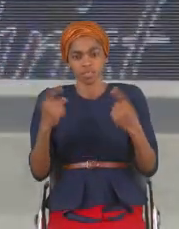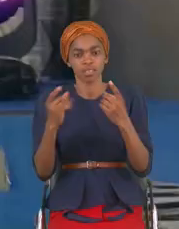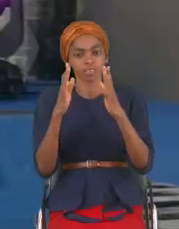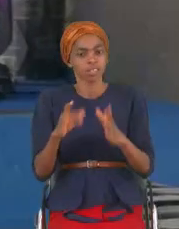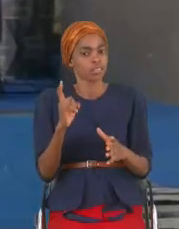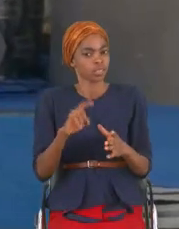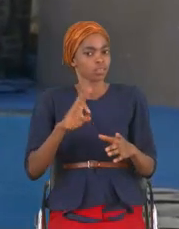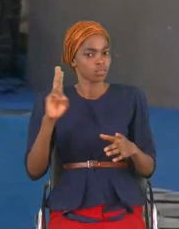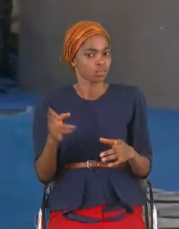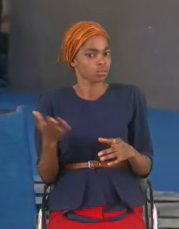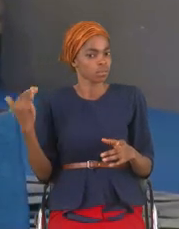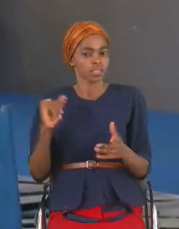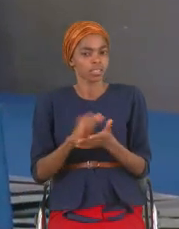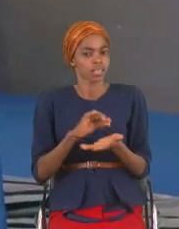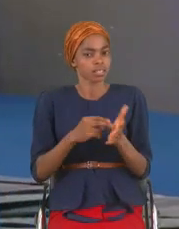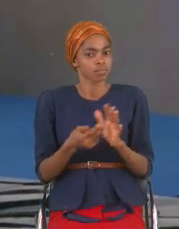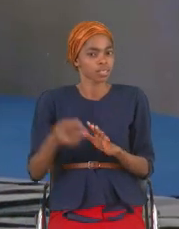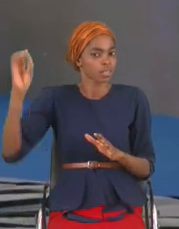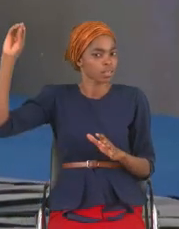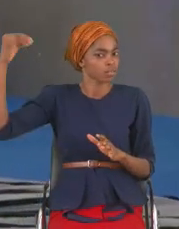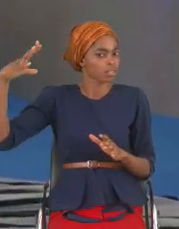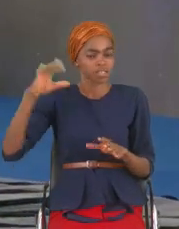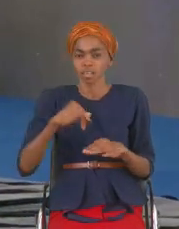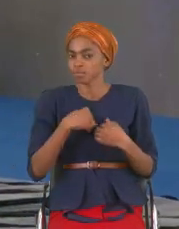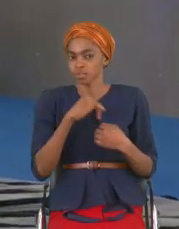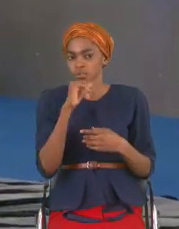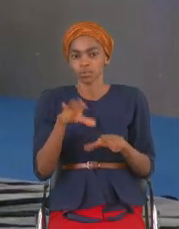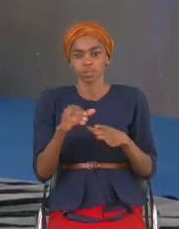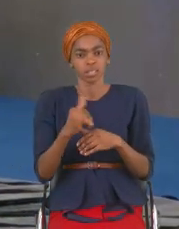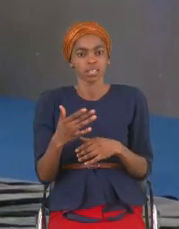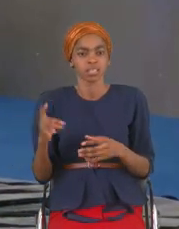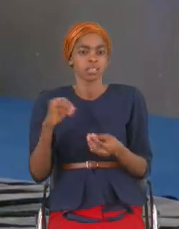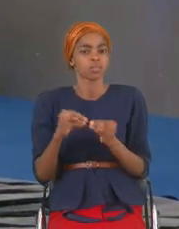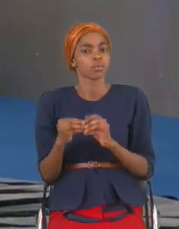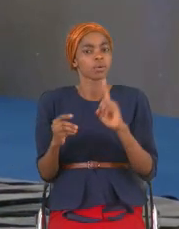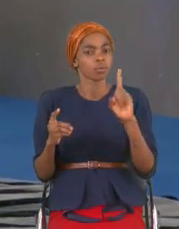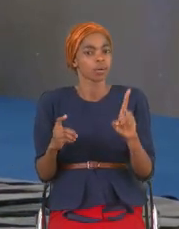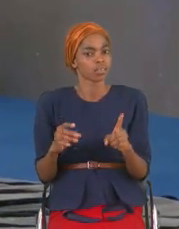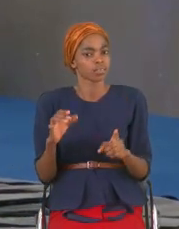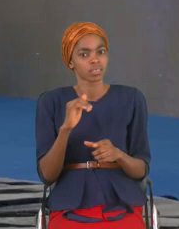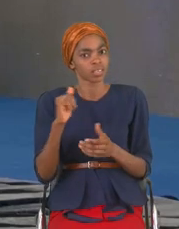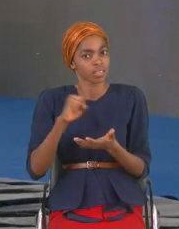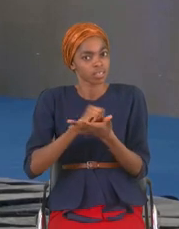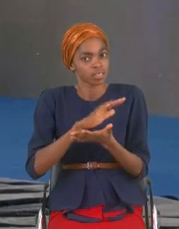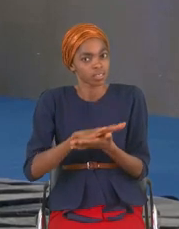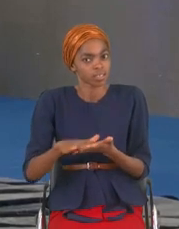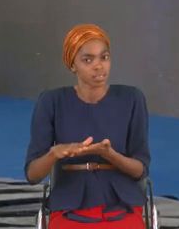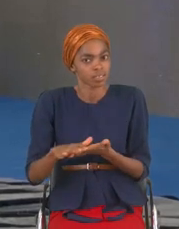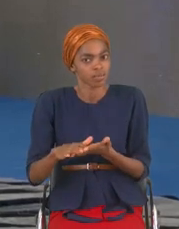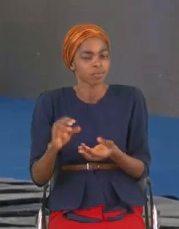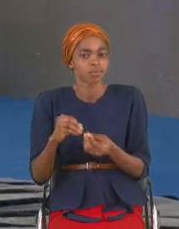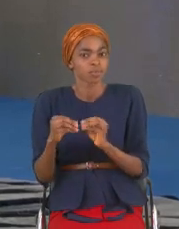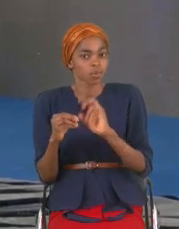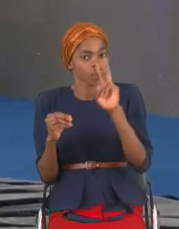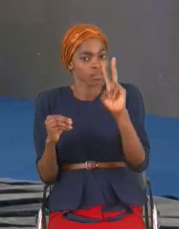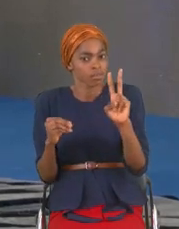were, then grace has not done anything. Number one, a saint. Number